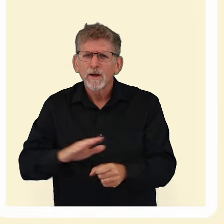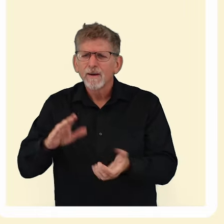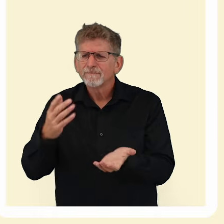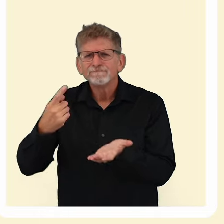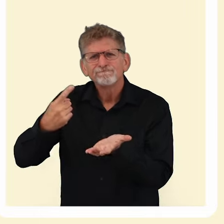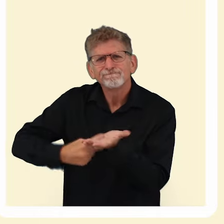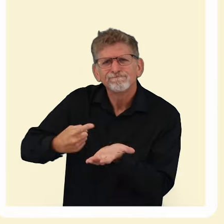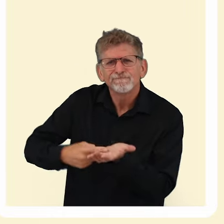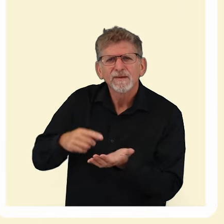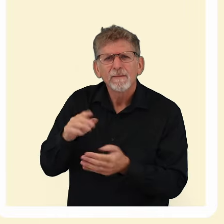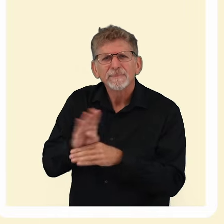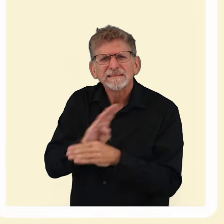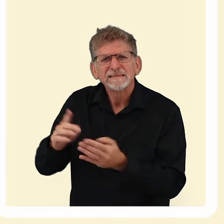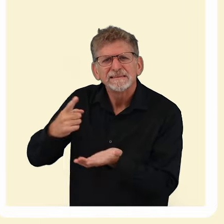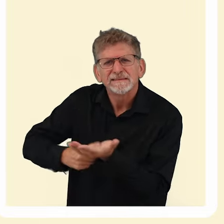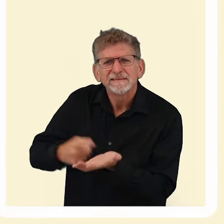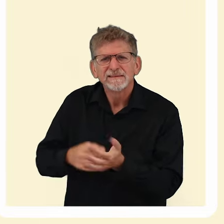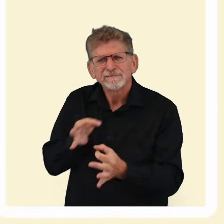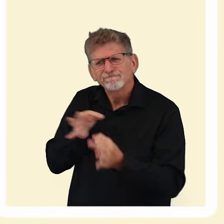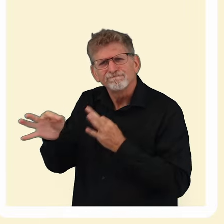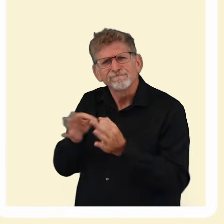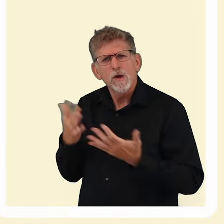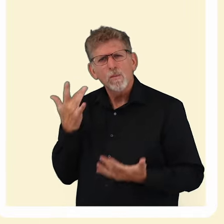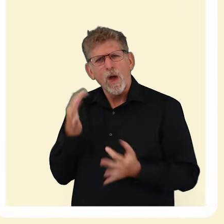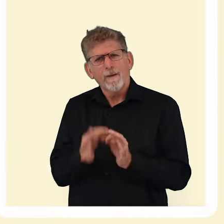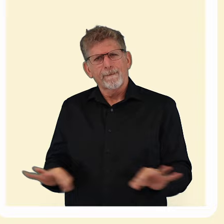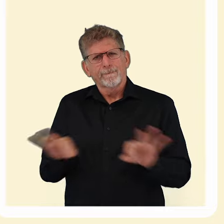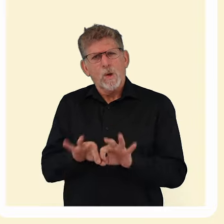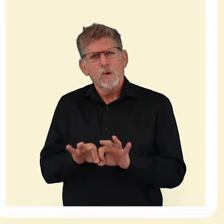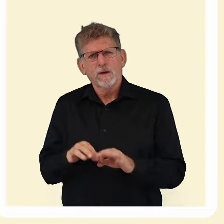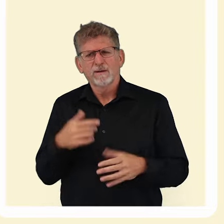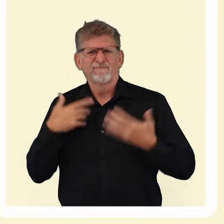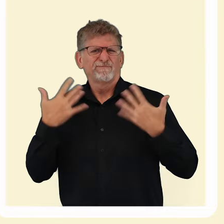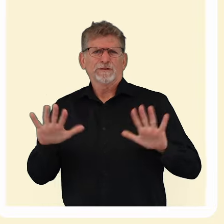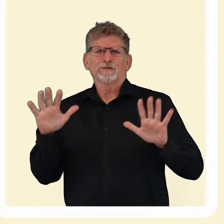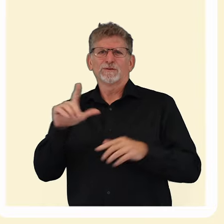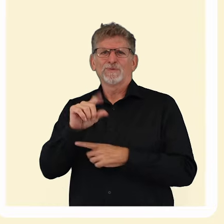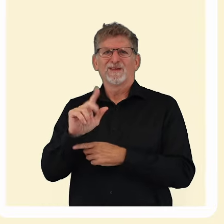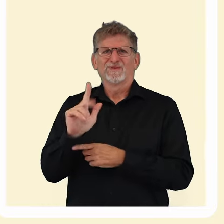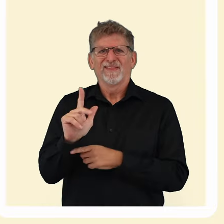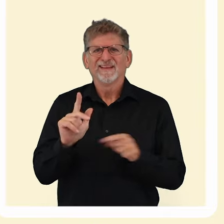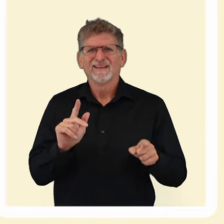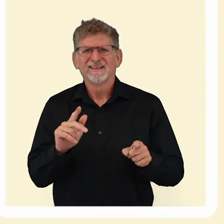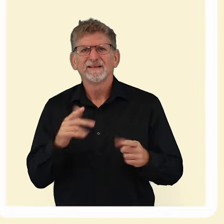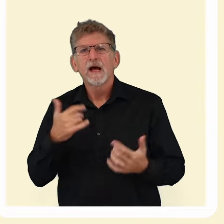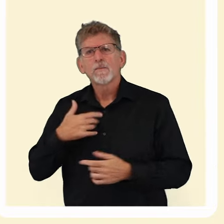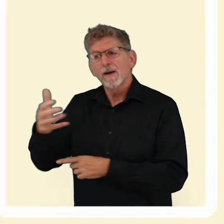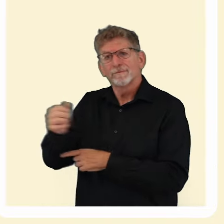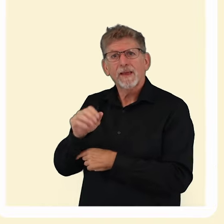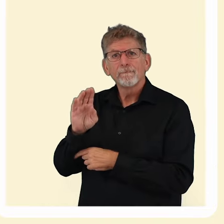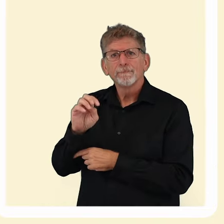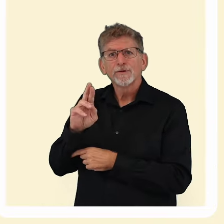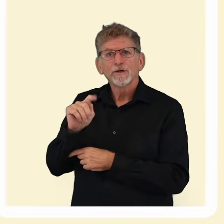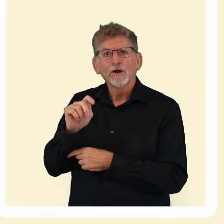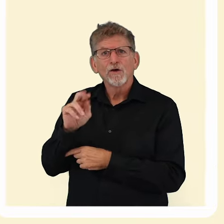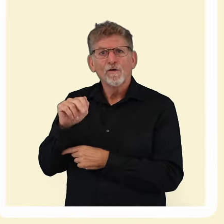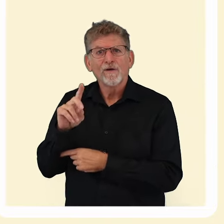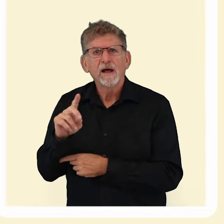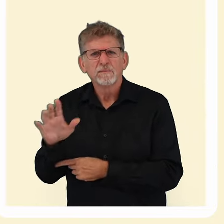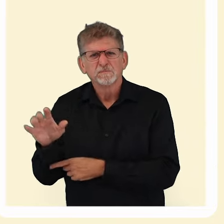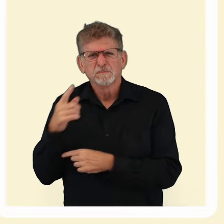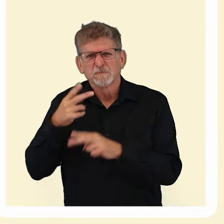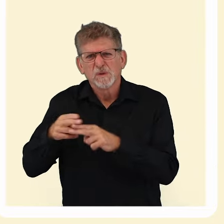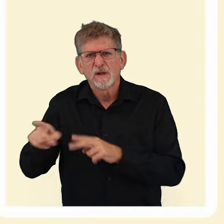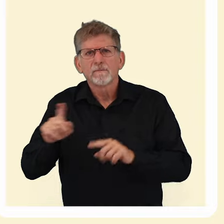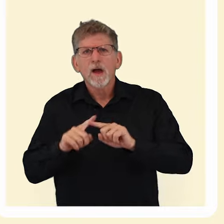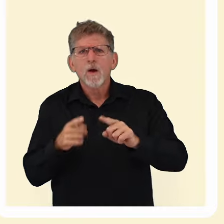the importance, and we did that in 2023. I want to bring Madame Bertrand in just a minute, but I think all of that, what you're saying, is VIA is trying to control